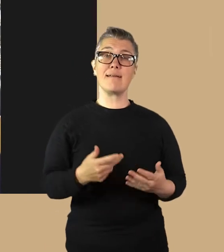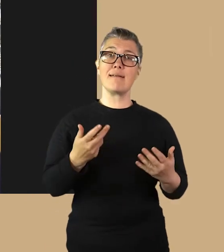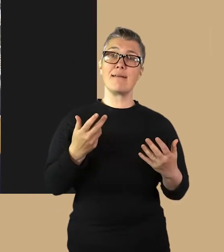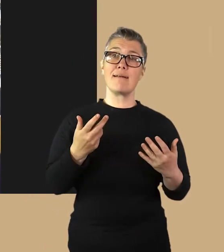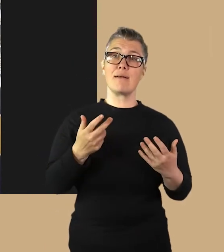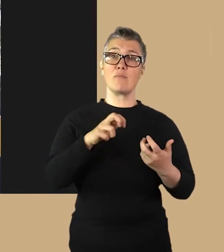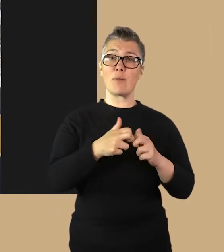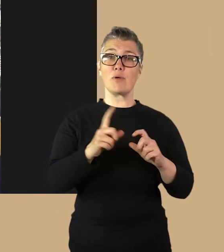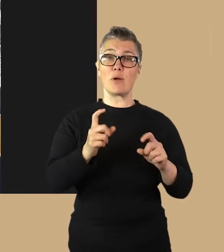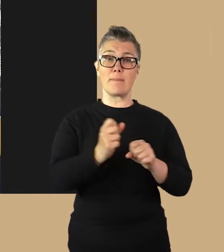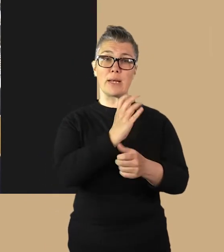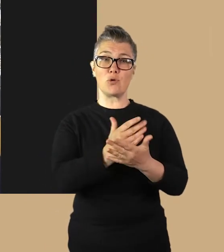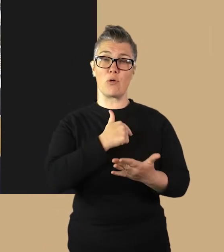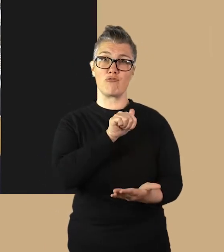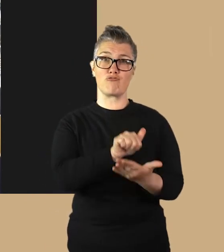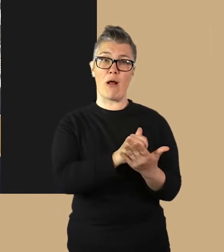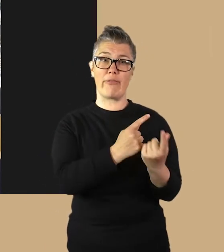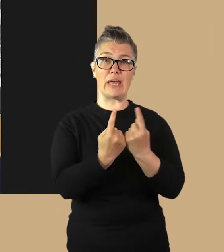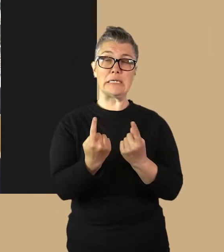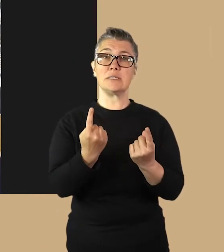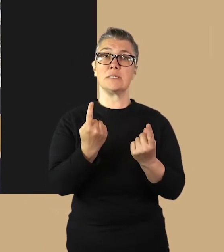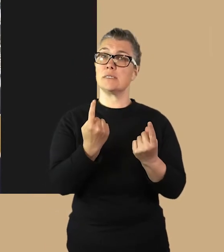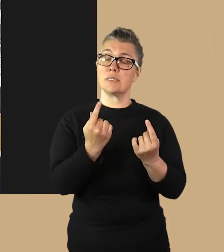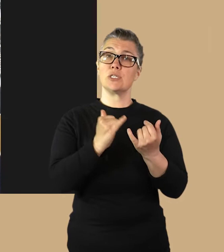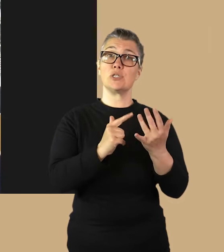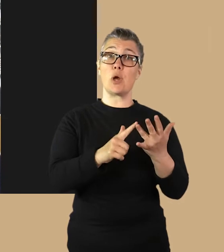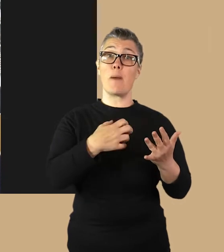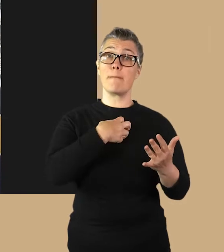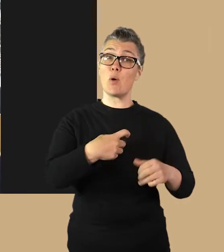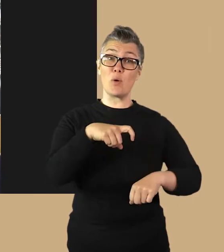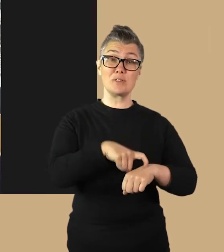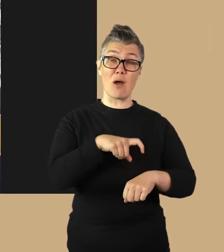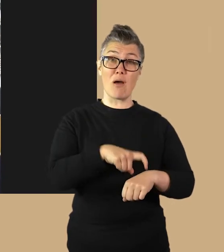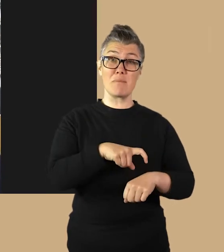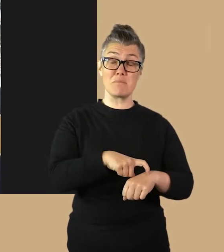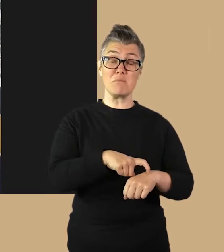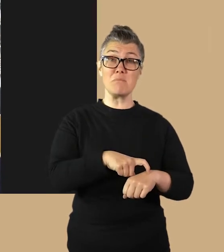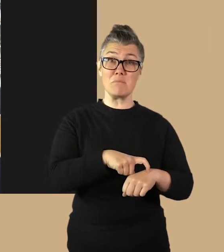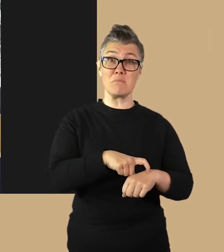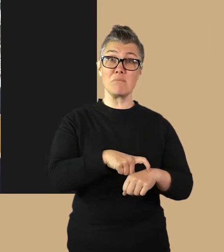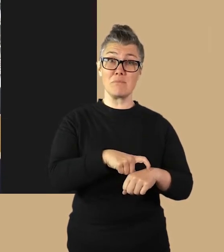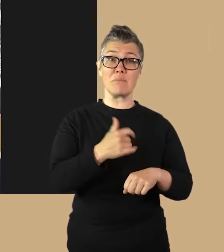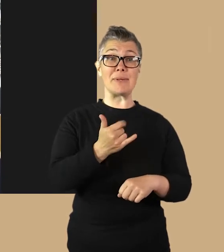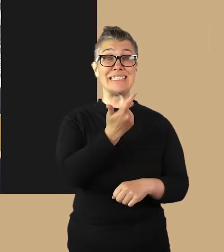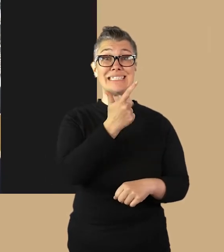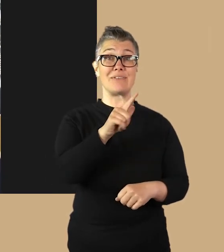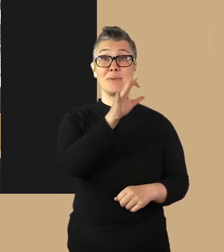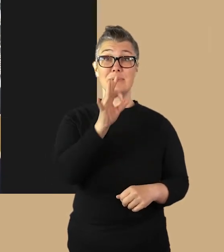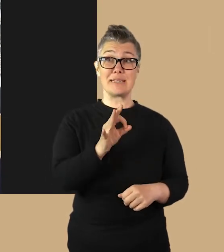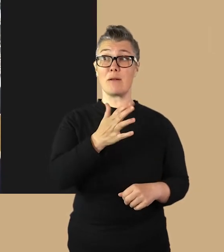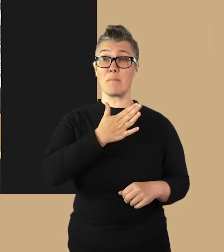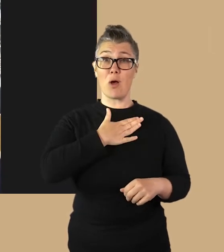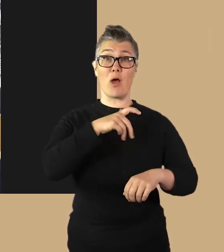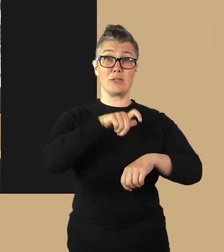have issues of making sure I did the right thing. So I would end up spending way more time, maybe 70% of the time of